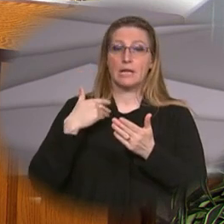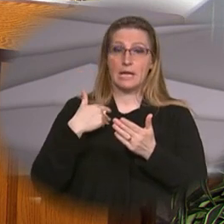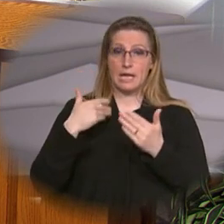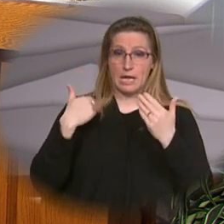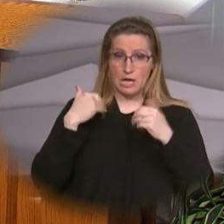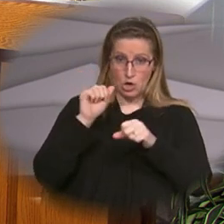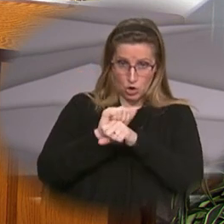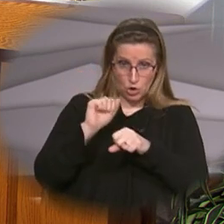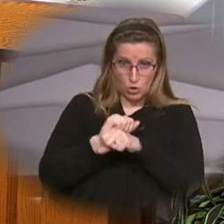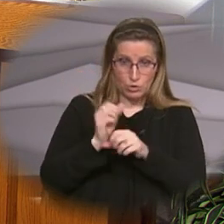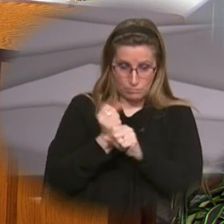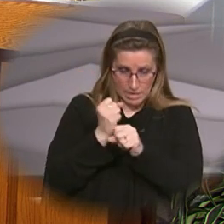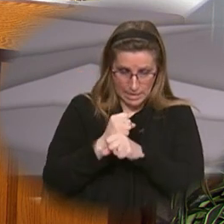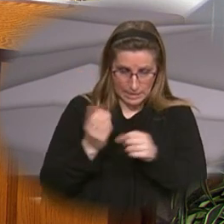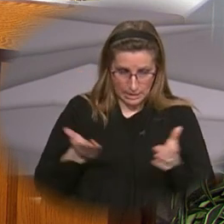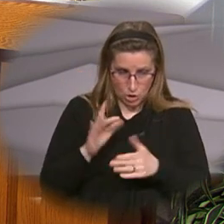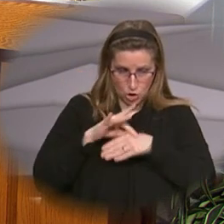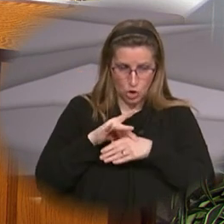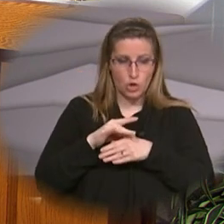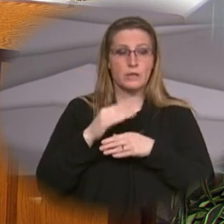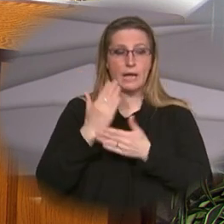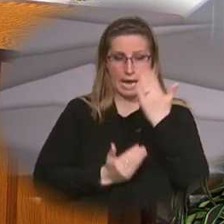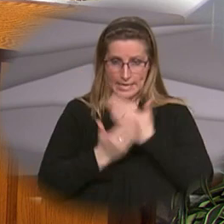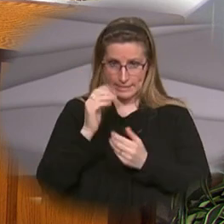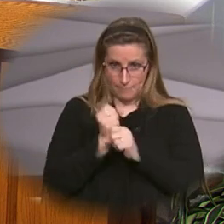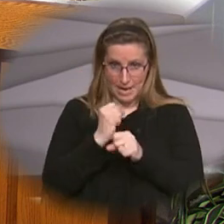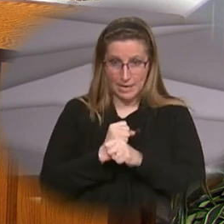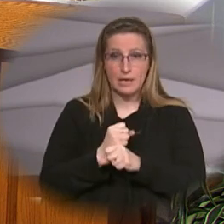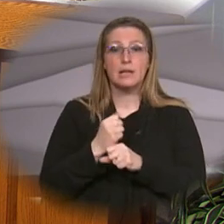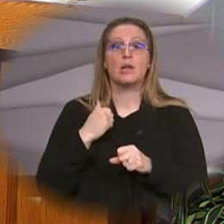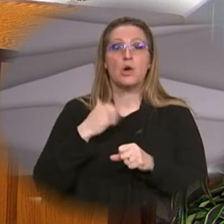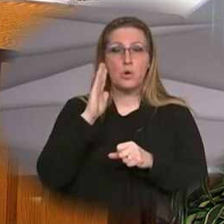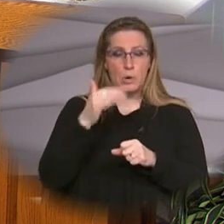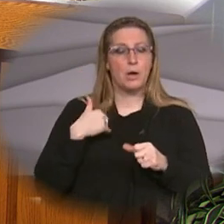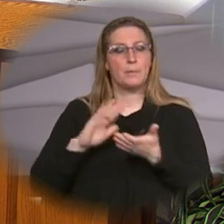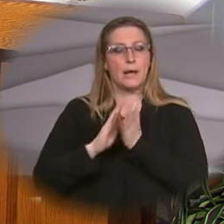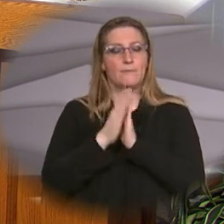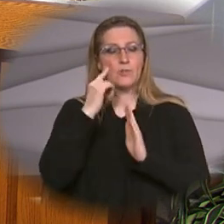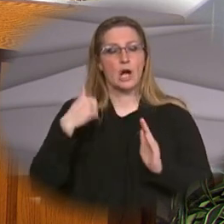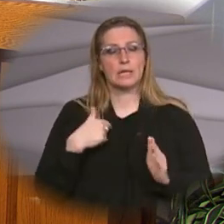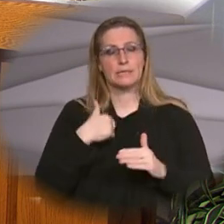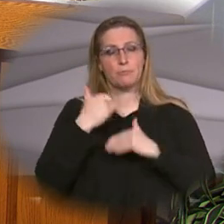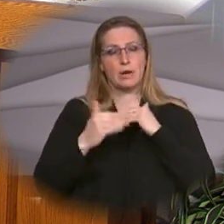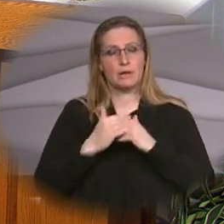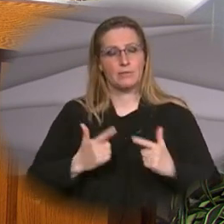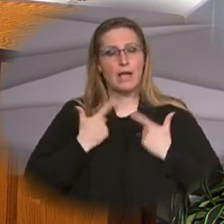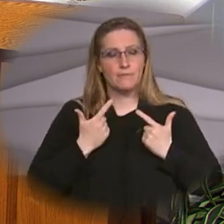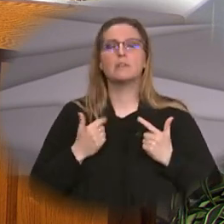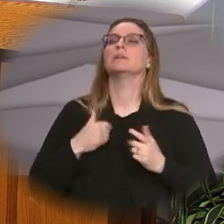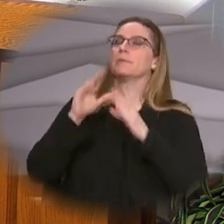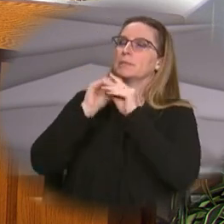and work of human hands it will become for us the bread of life Blessed be God forever